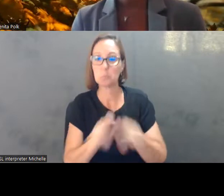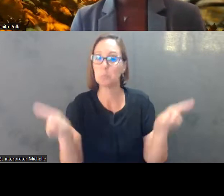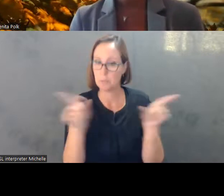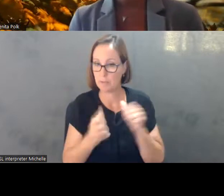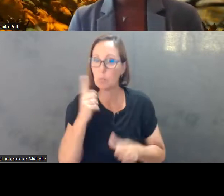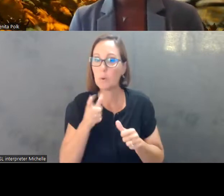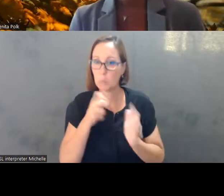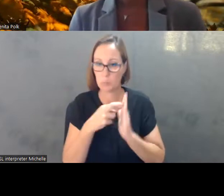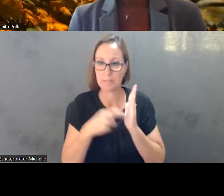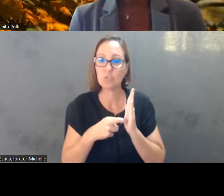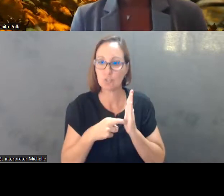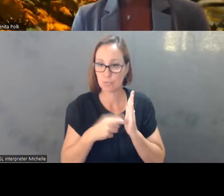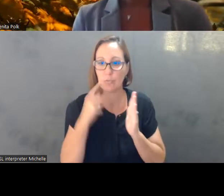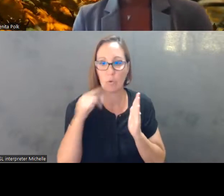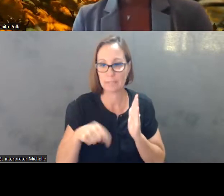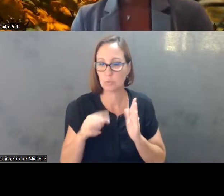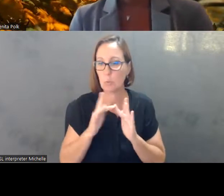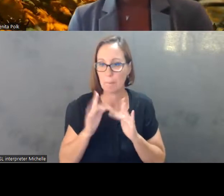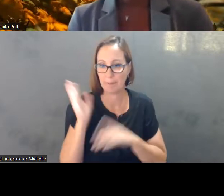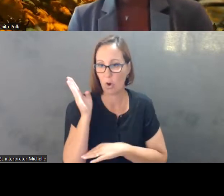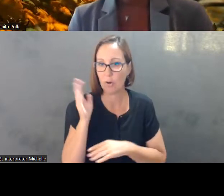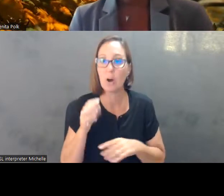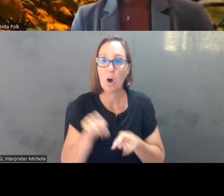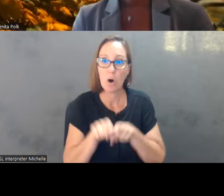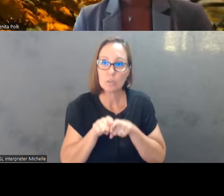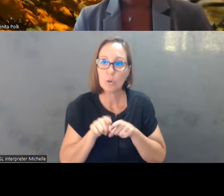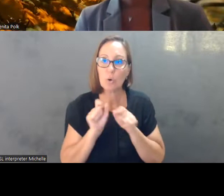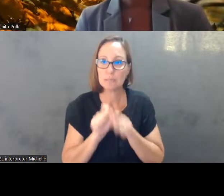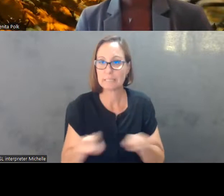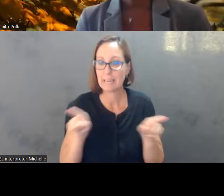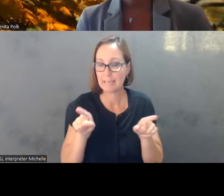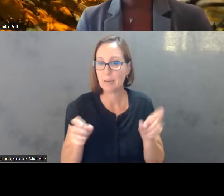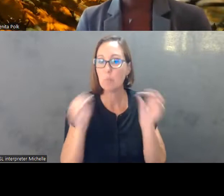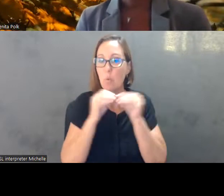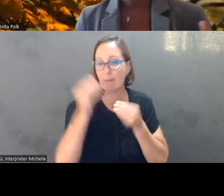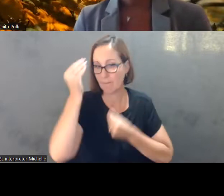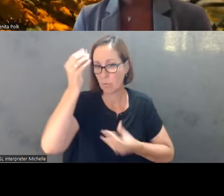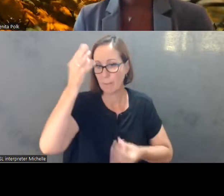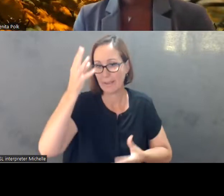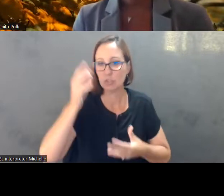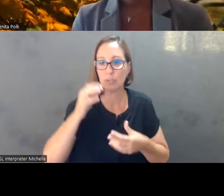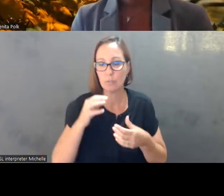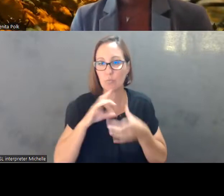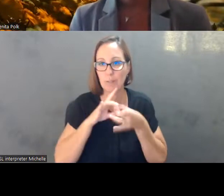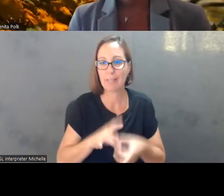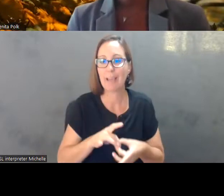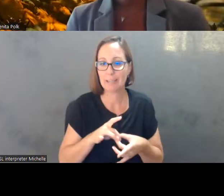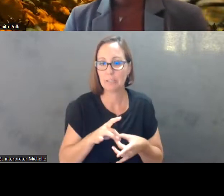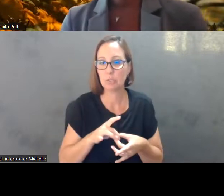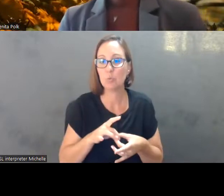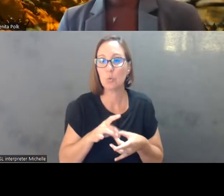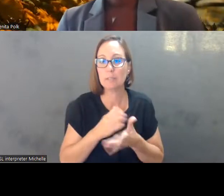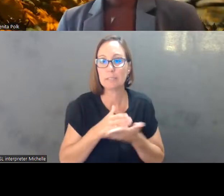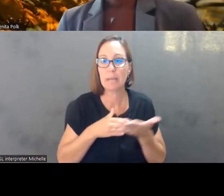registered for the webinar. And we will also be sending out some additional information relating to some of